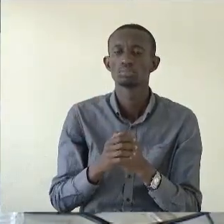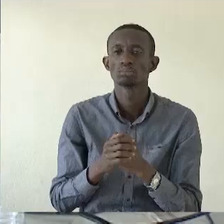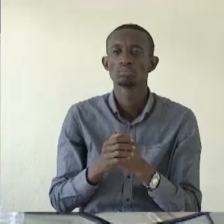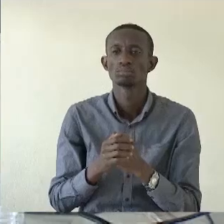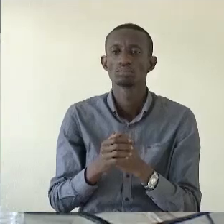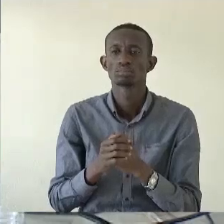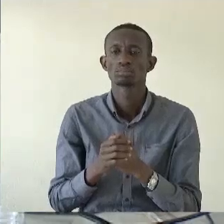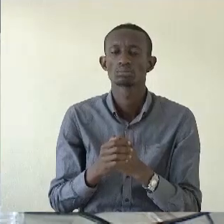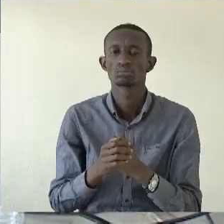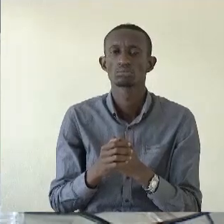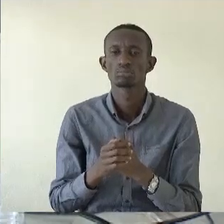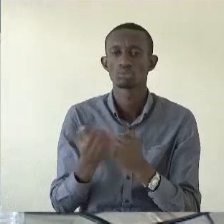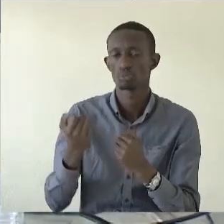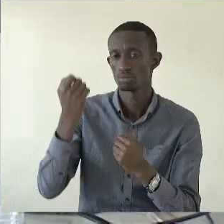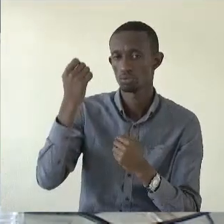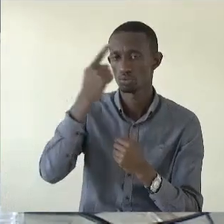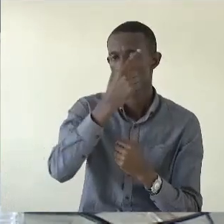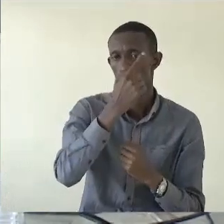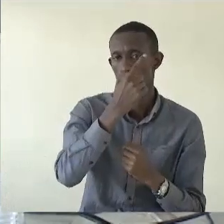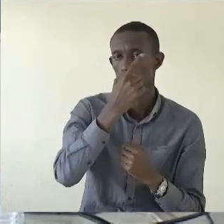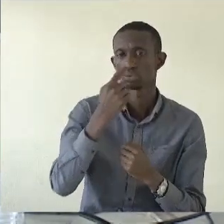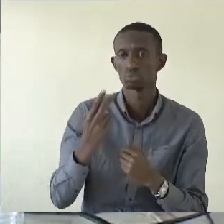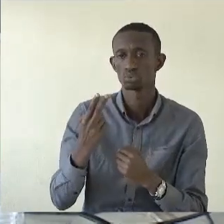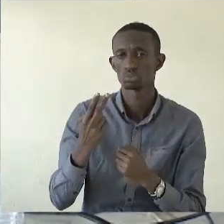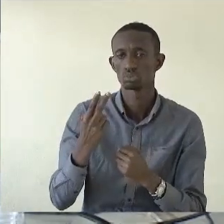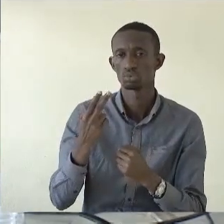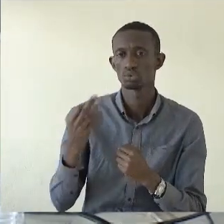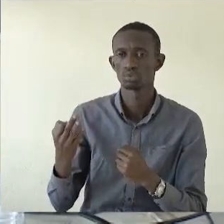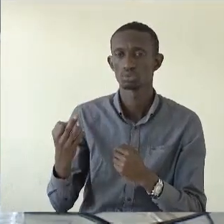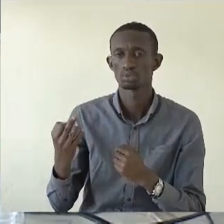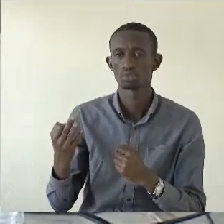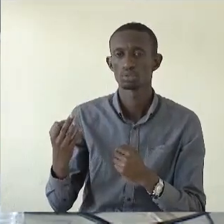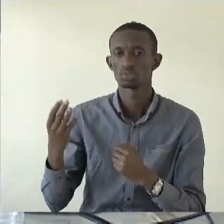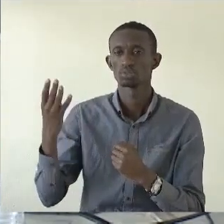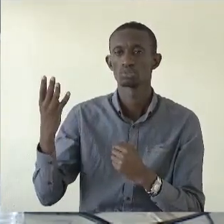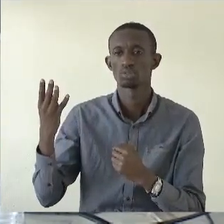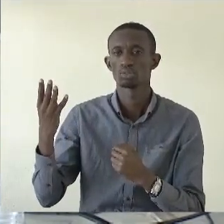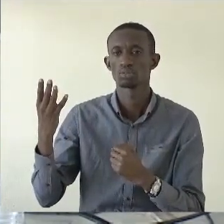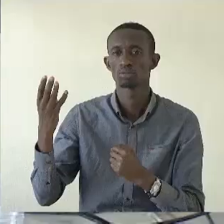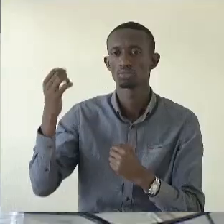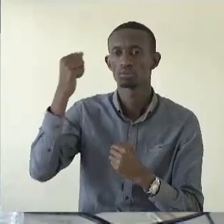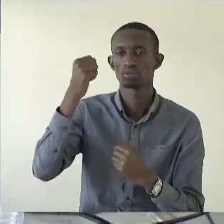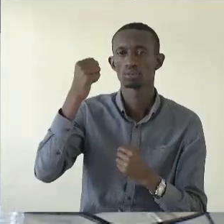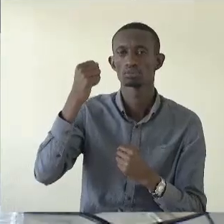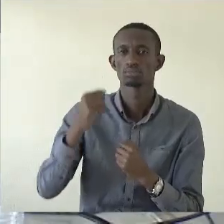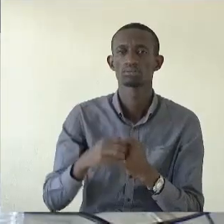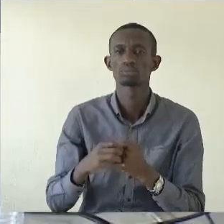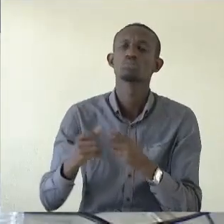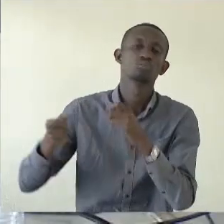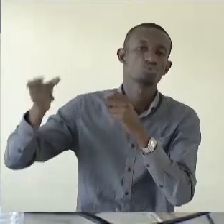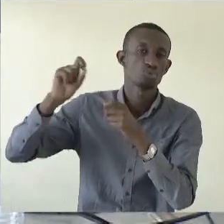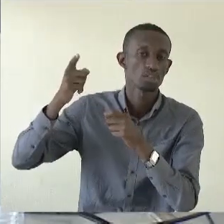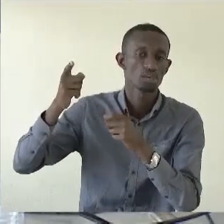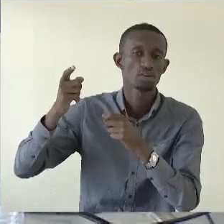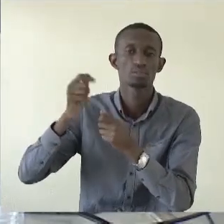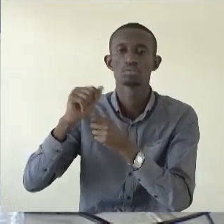substituted. So we have 1, 2, 3, 4, 5. When we add this, this is